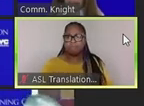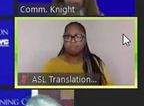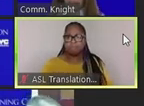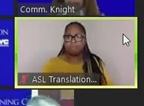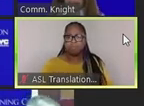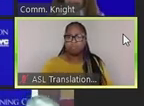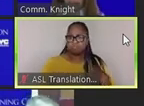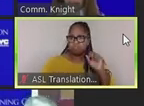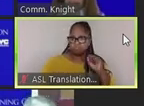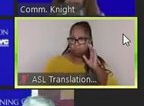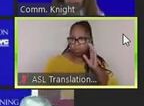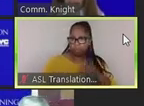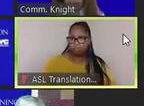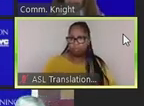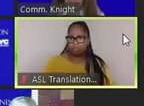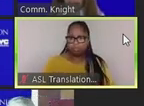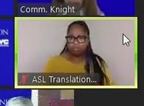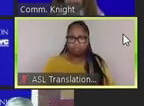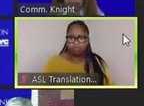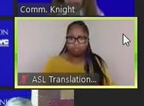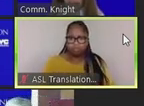Yes, Mr. Vice Chair.